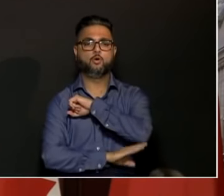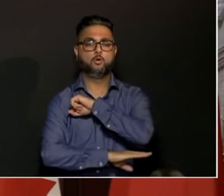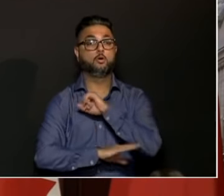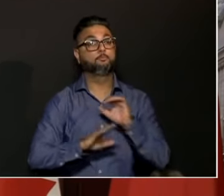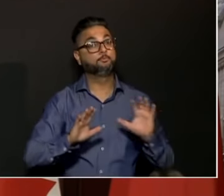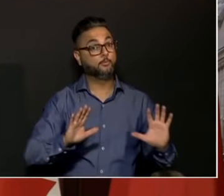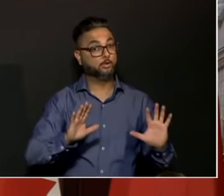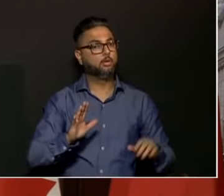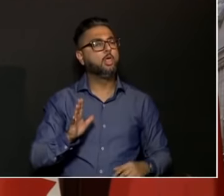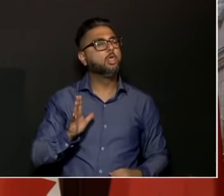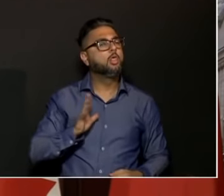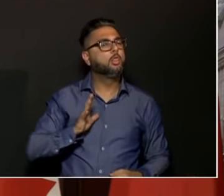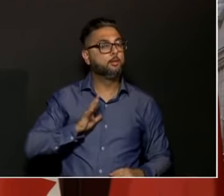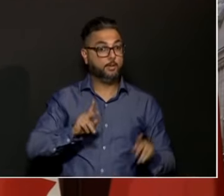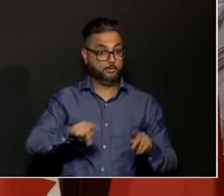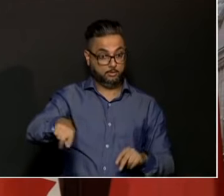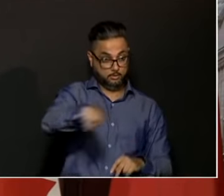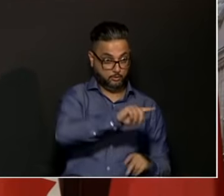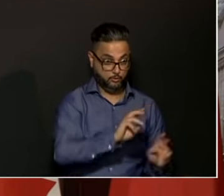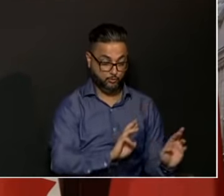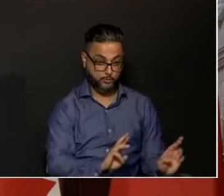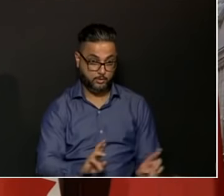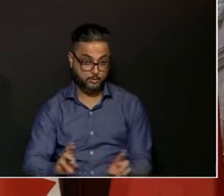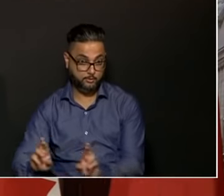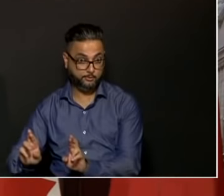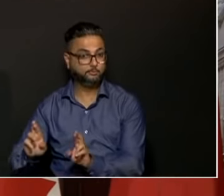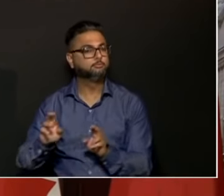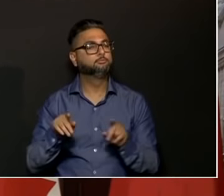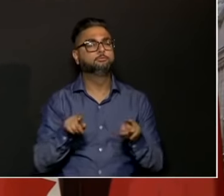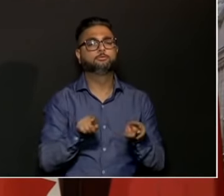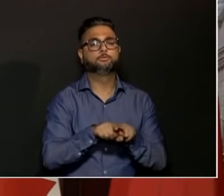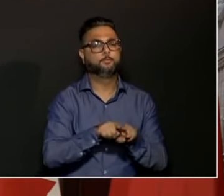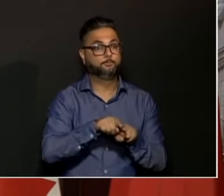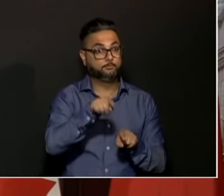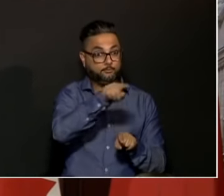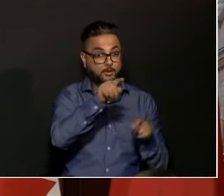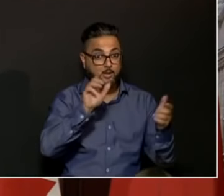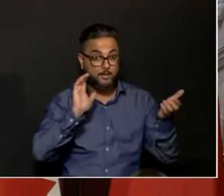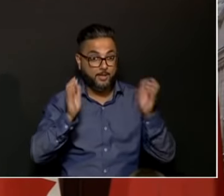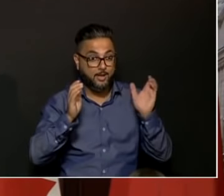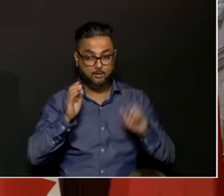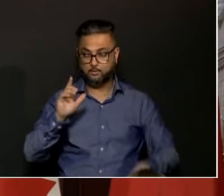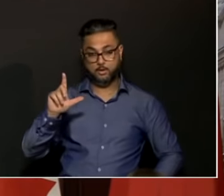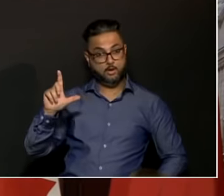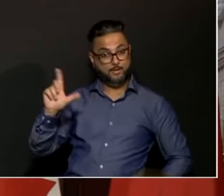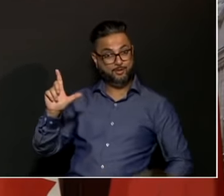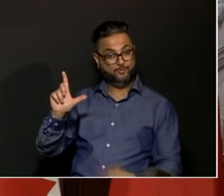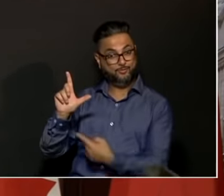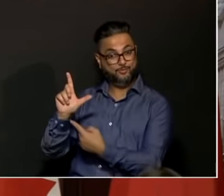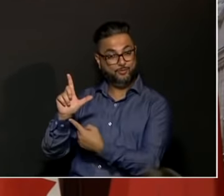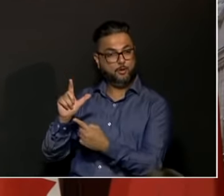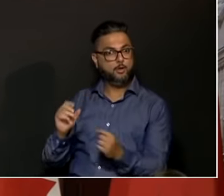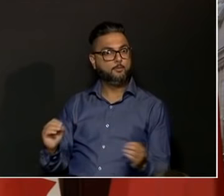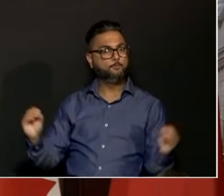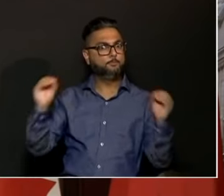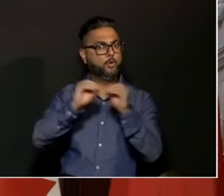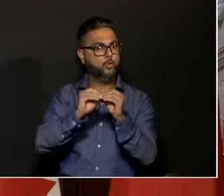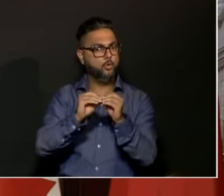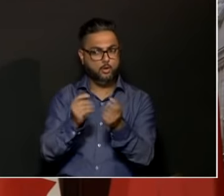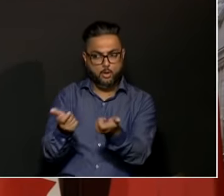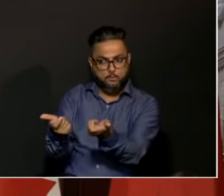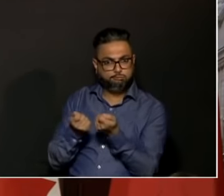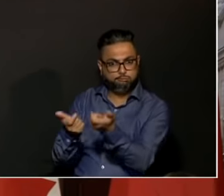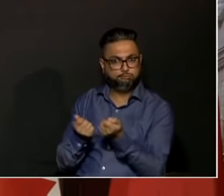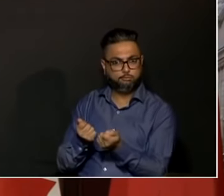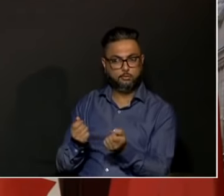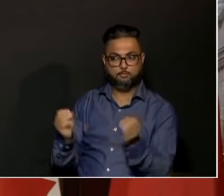have your candidates ready, just like if you compare us, actually, the Liberals are getting more candidates. I guess they have more seats available